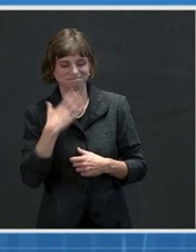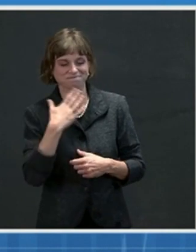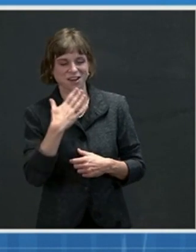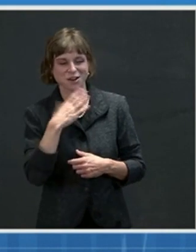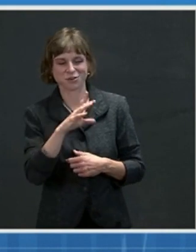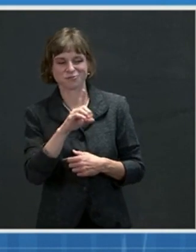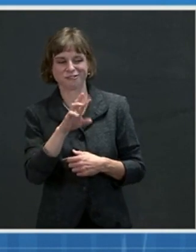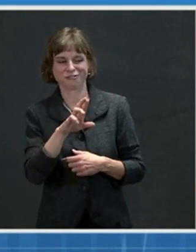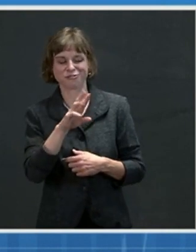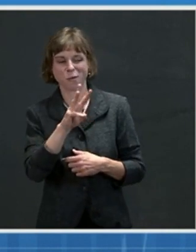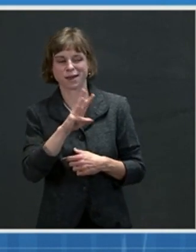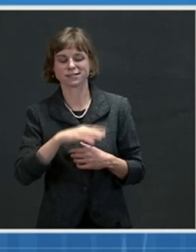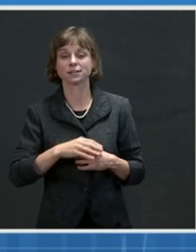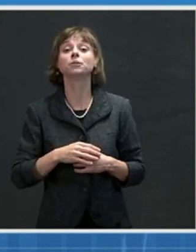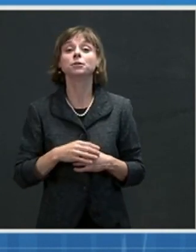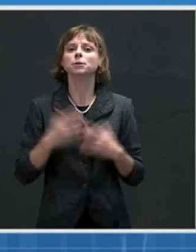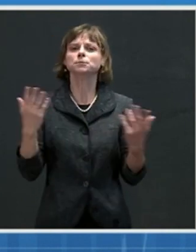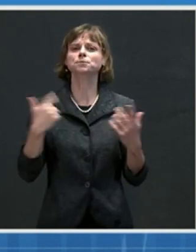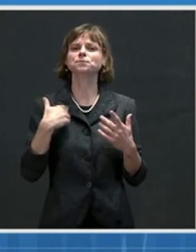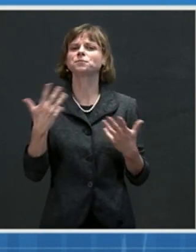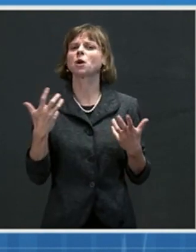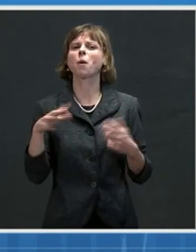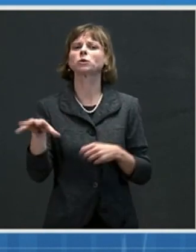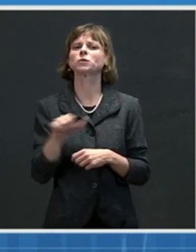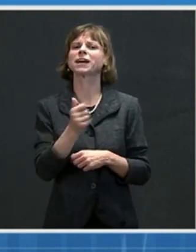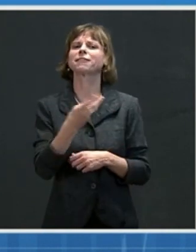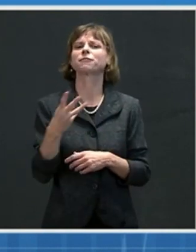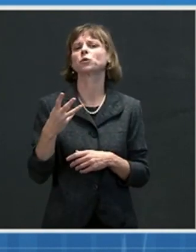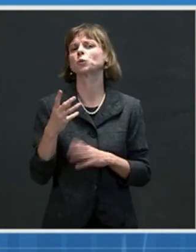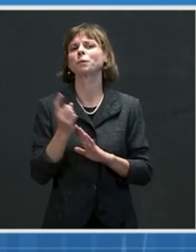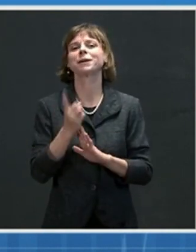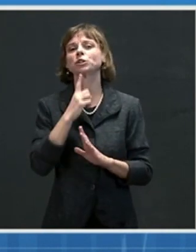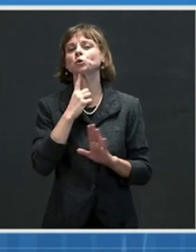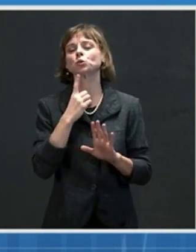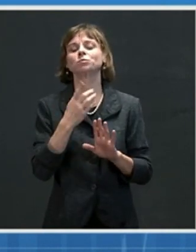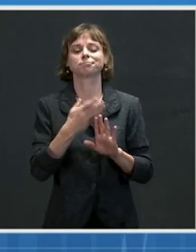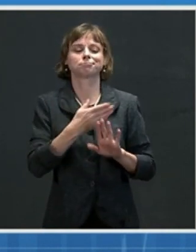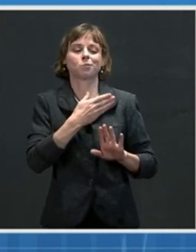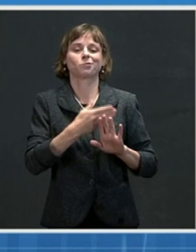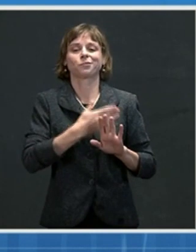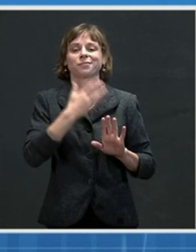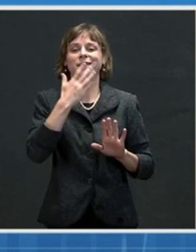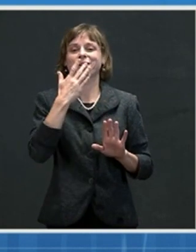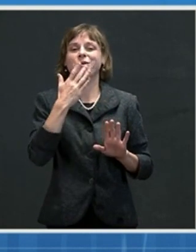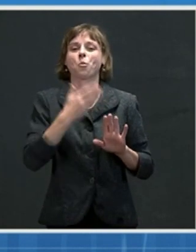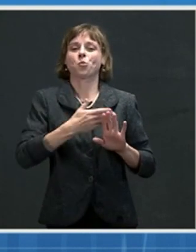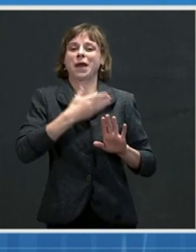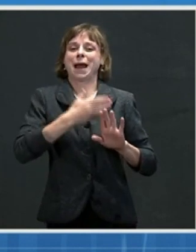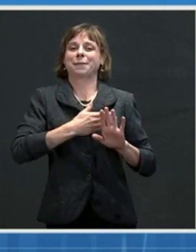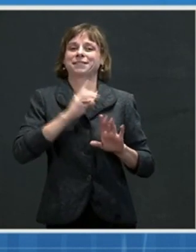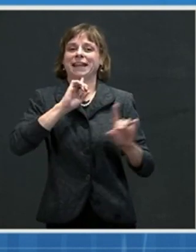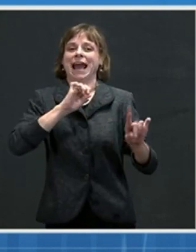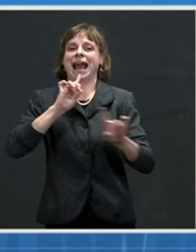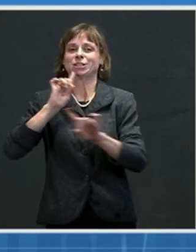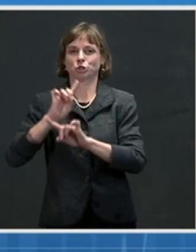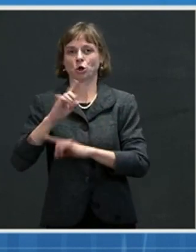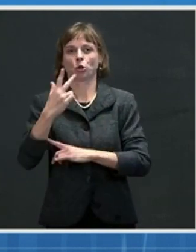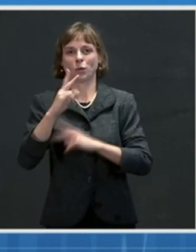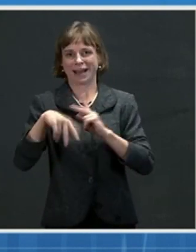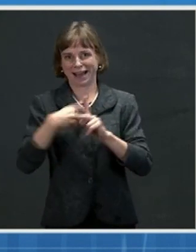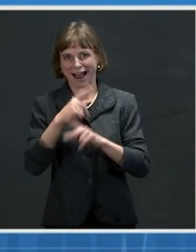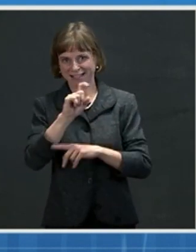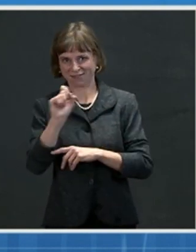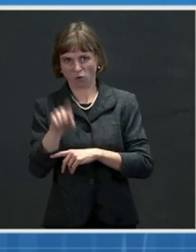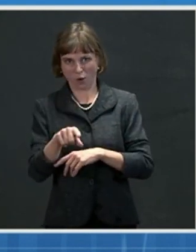Walensky. I would like to just take a couple of minutes to preemptively answer 3 types of questions that I have